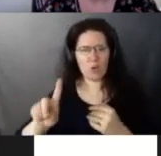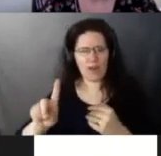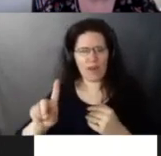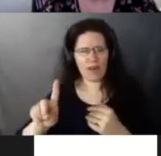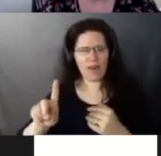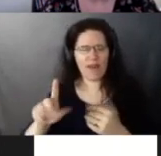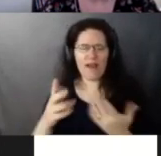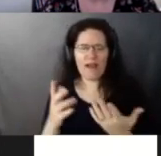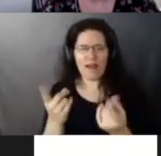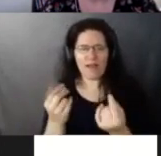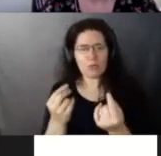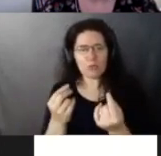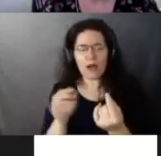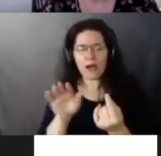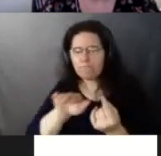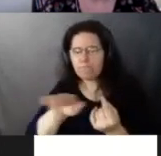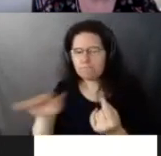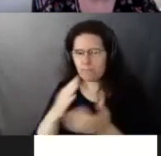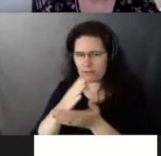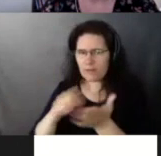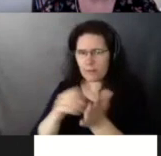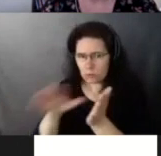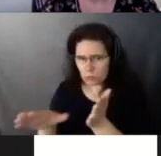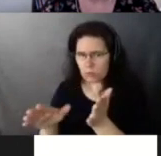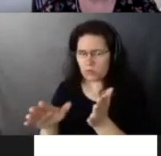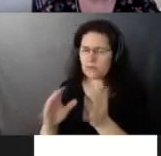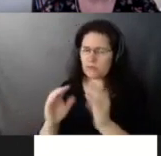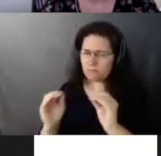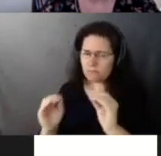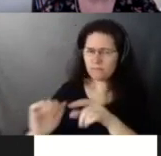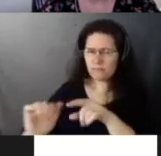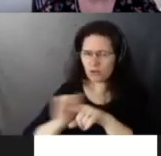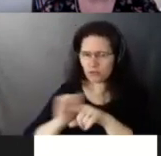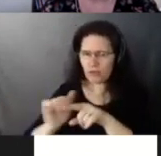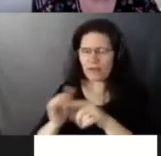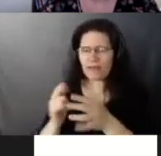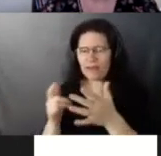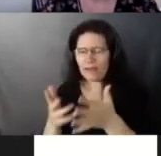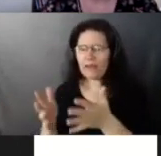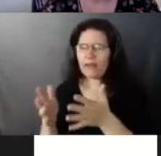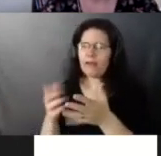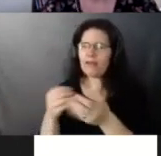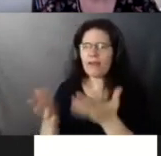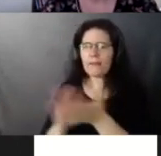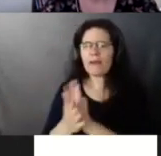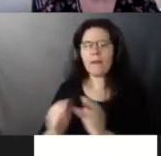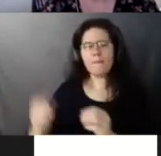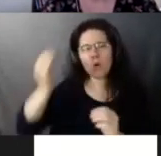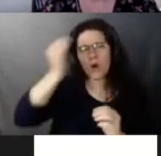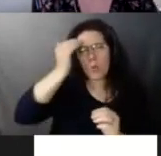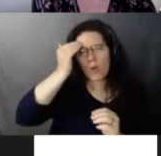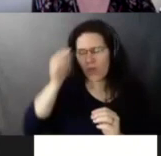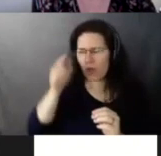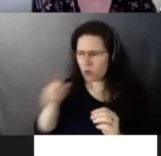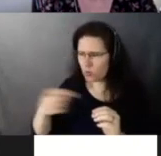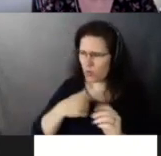I just collected some students and make them ready, and give them this awareness that how to face those challenges